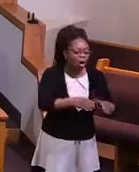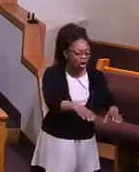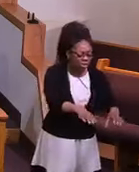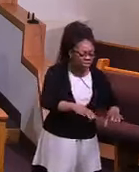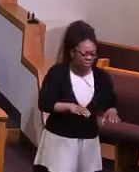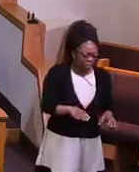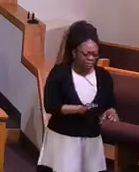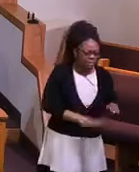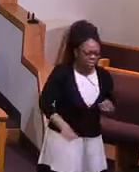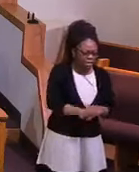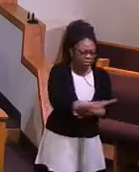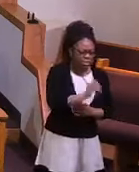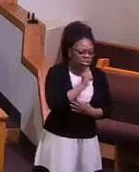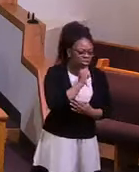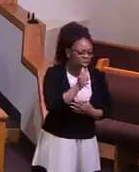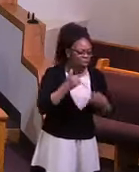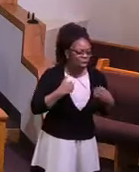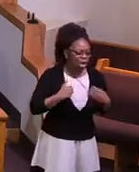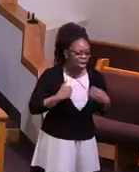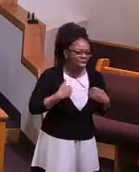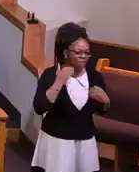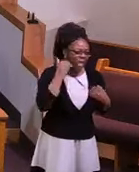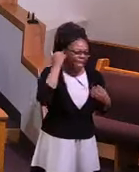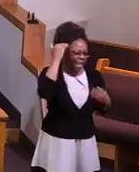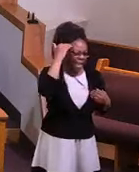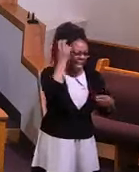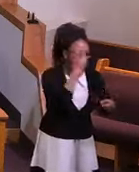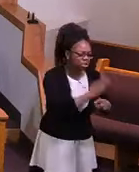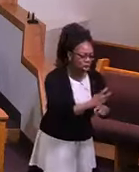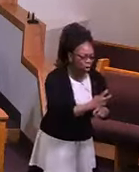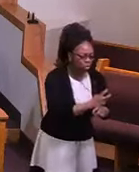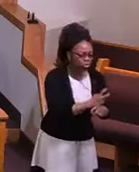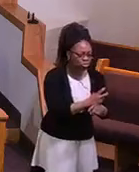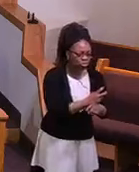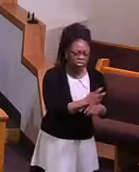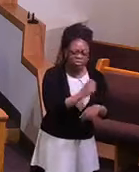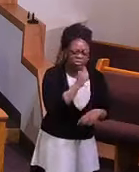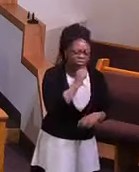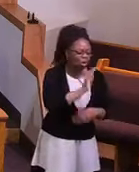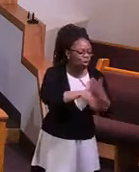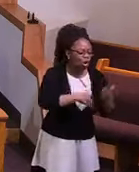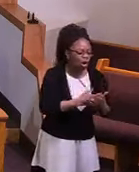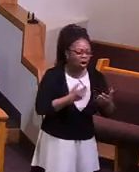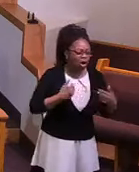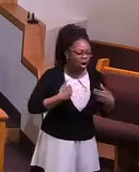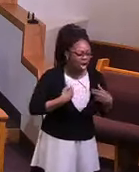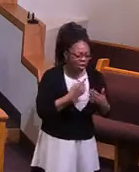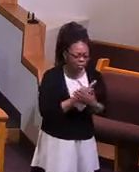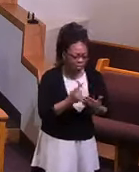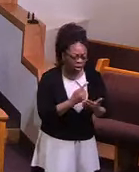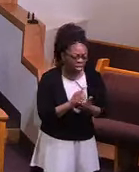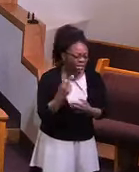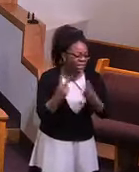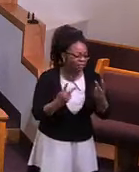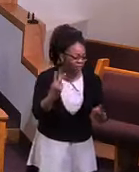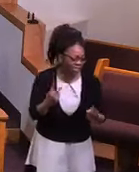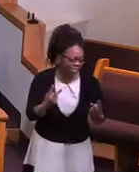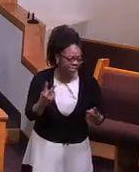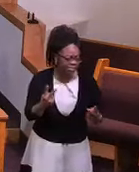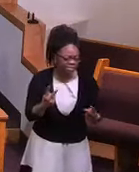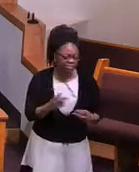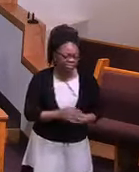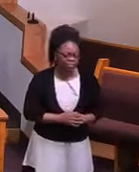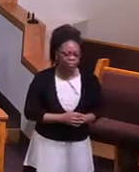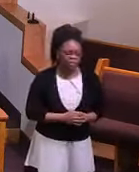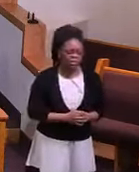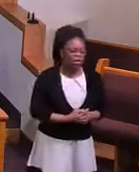have headstones. All cemeteries don't have weekly visits from the funeral home directors and processional.